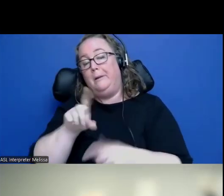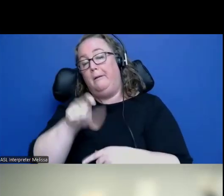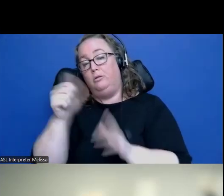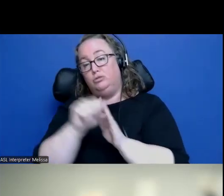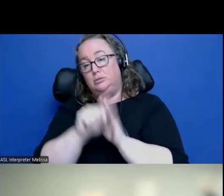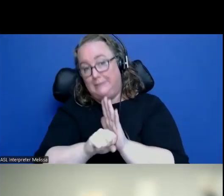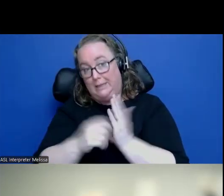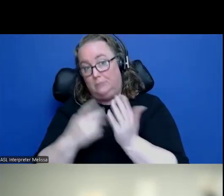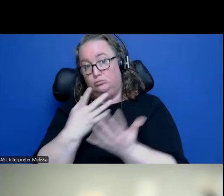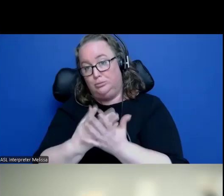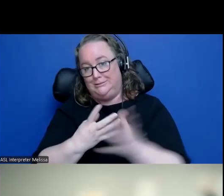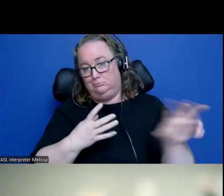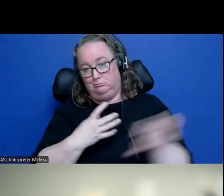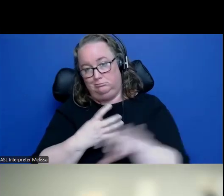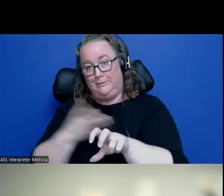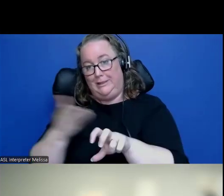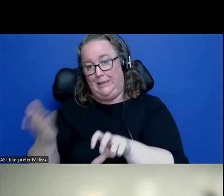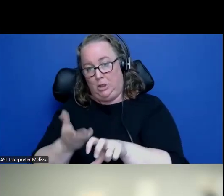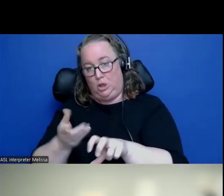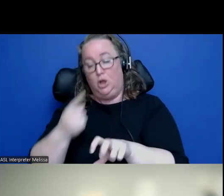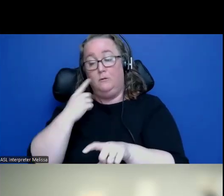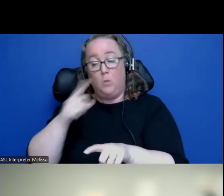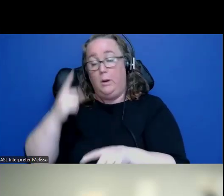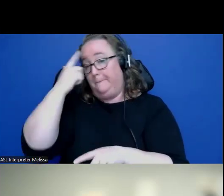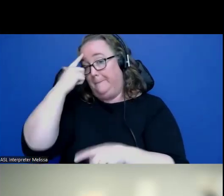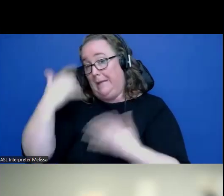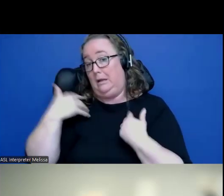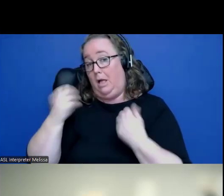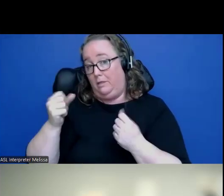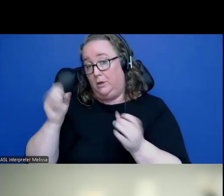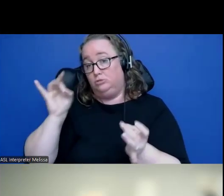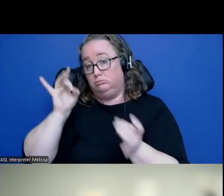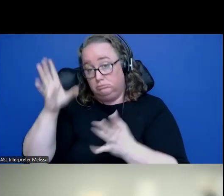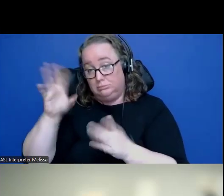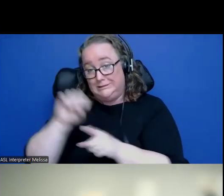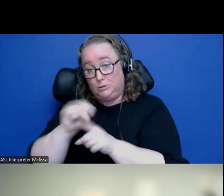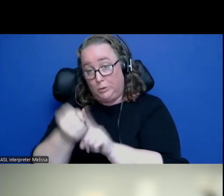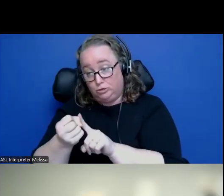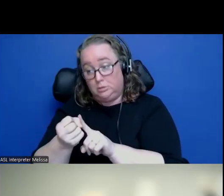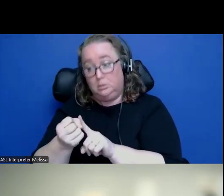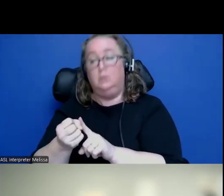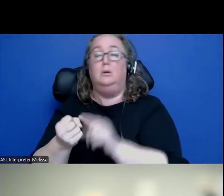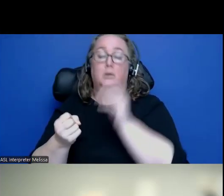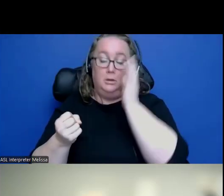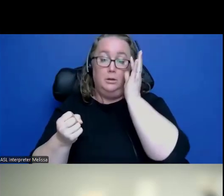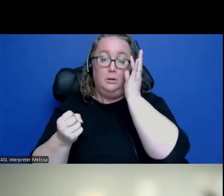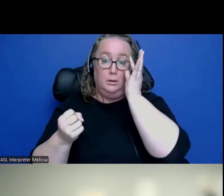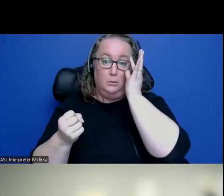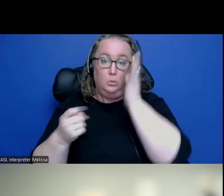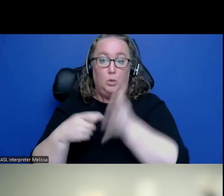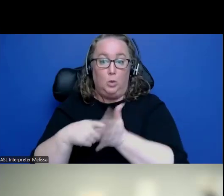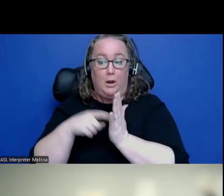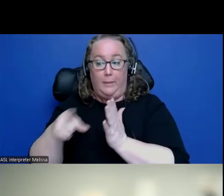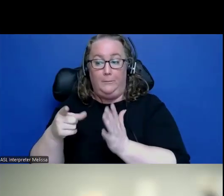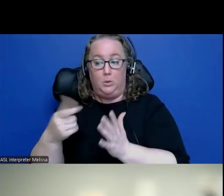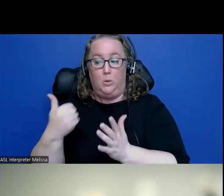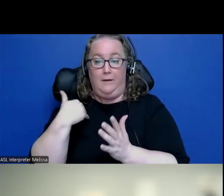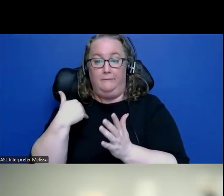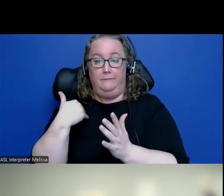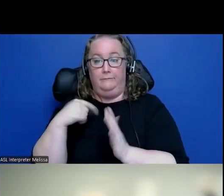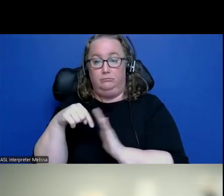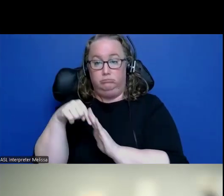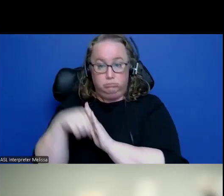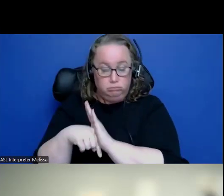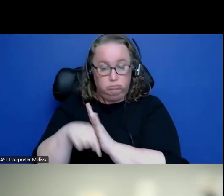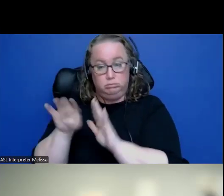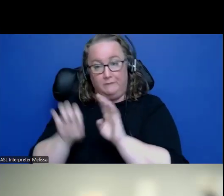the state who are in mental health crisis and may have engaged in serious self-harm or